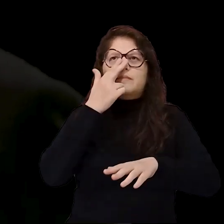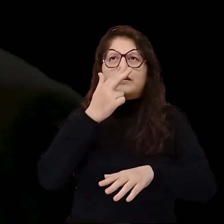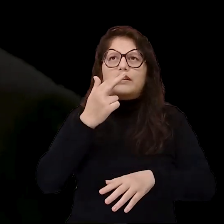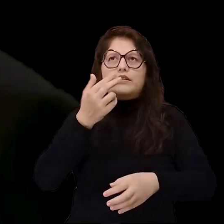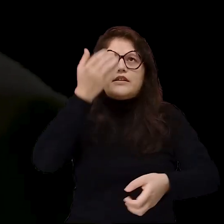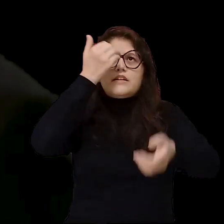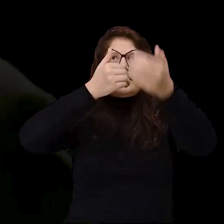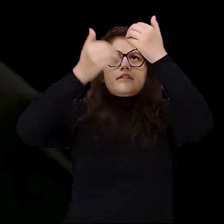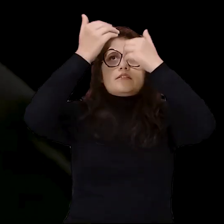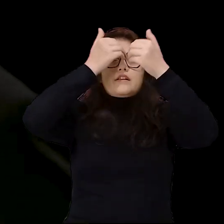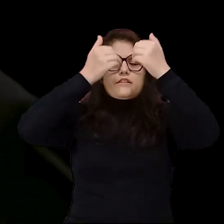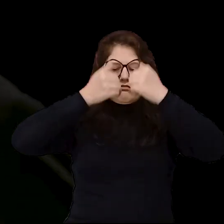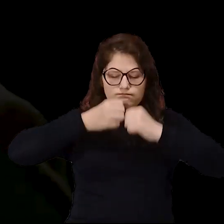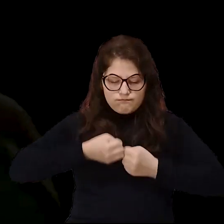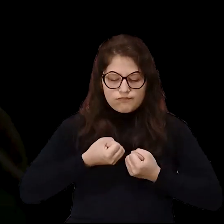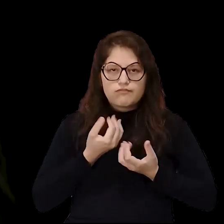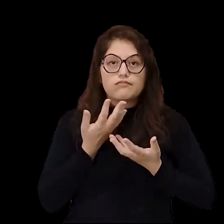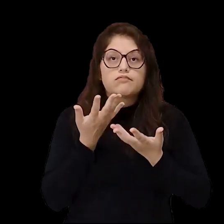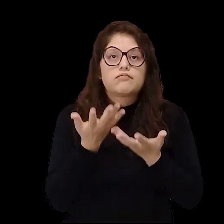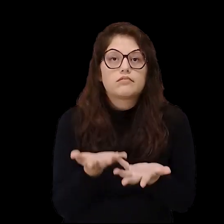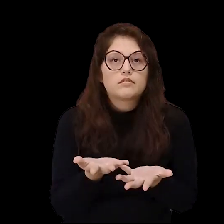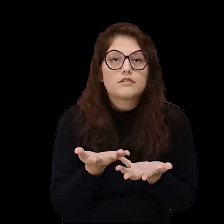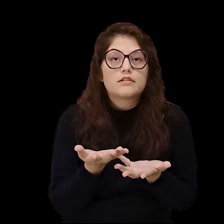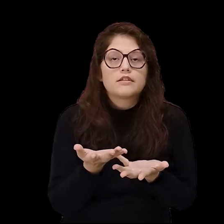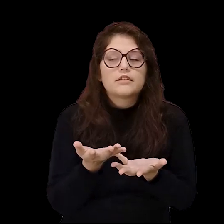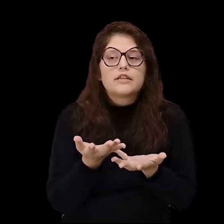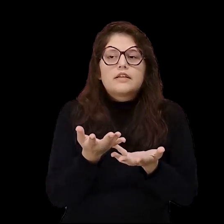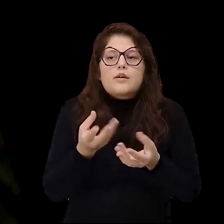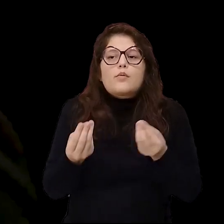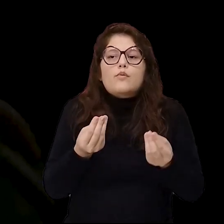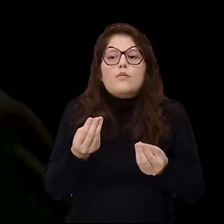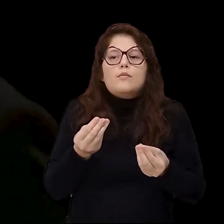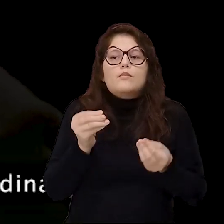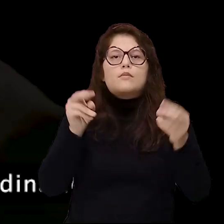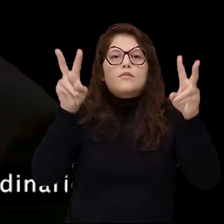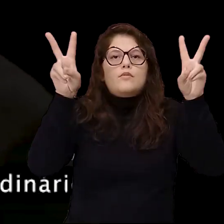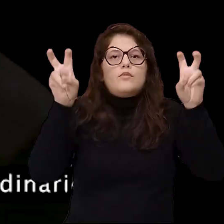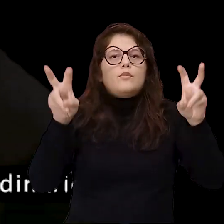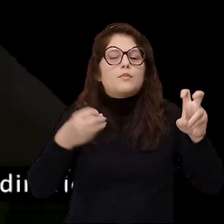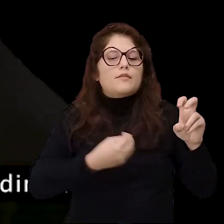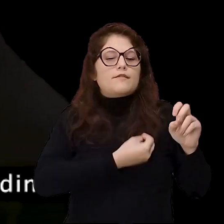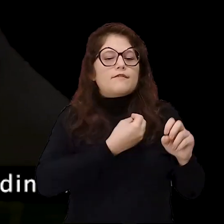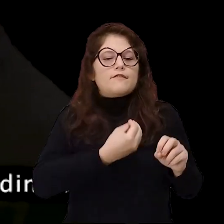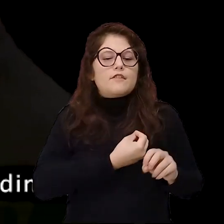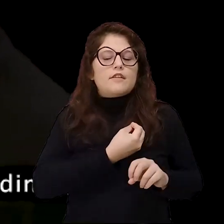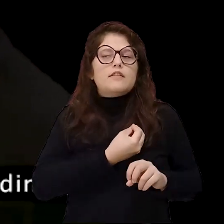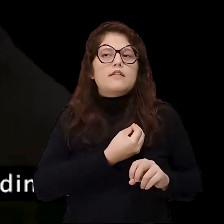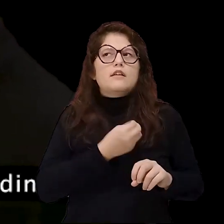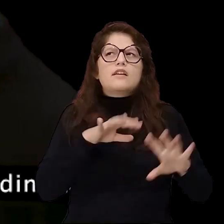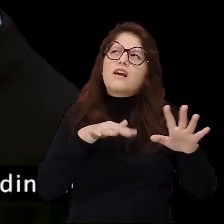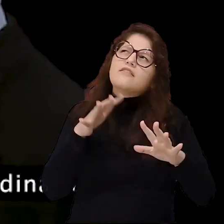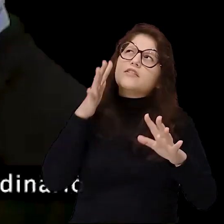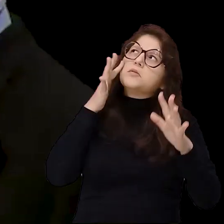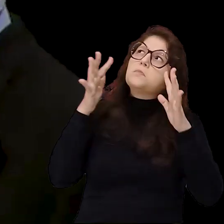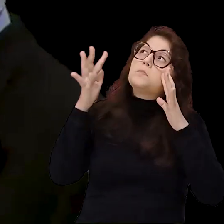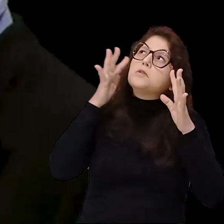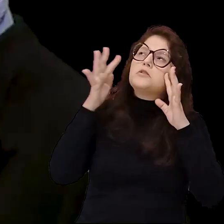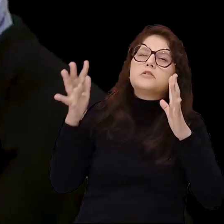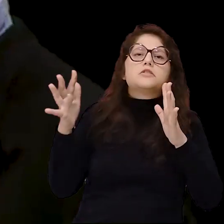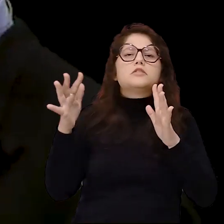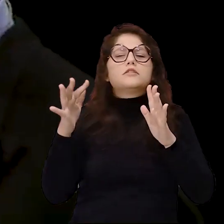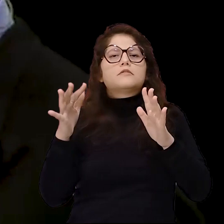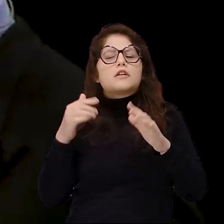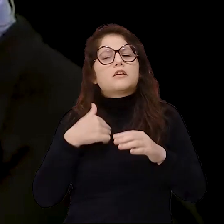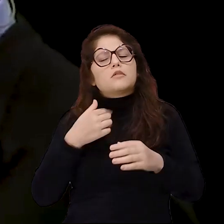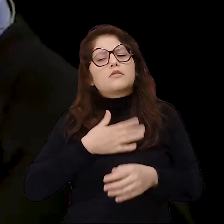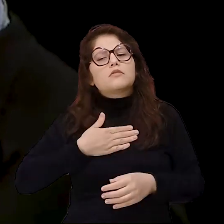A lot of the time, what they are expressing is not illness, but insight. And one comes to think what's really extraordinary is that most